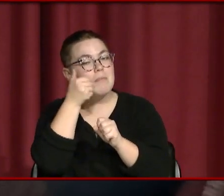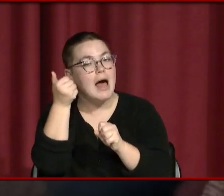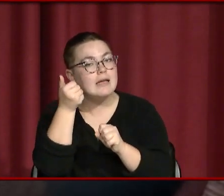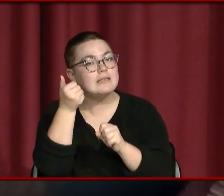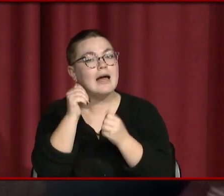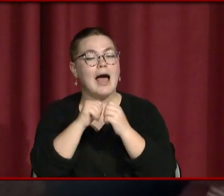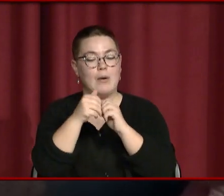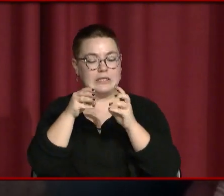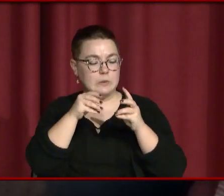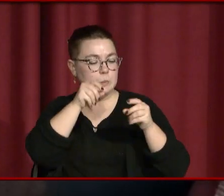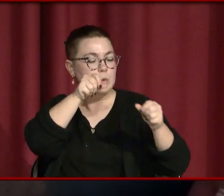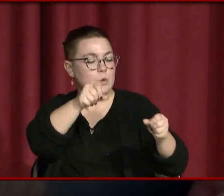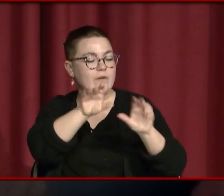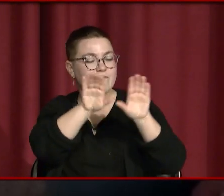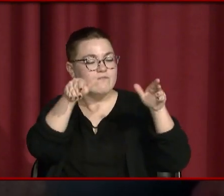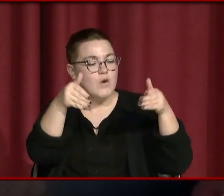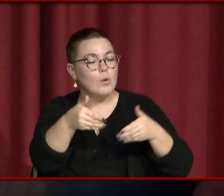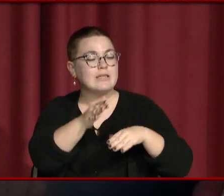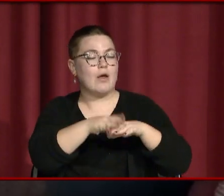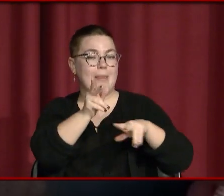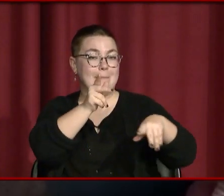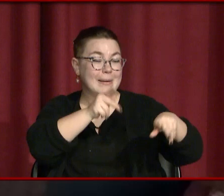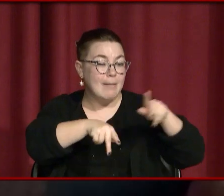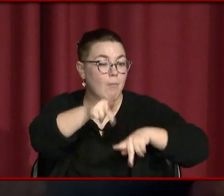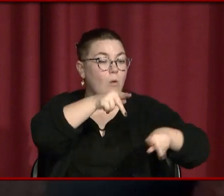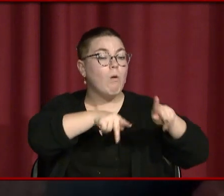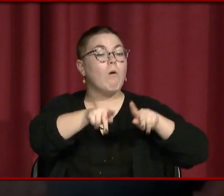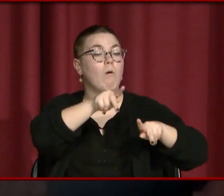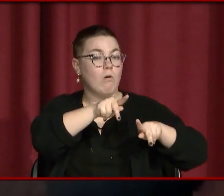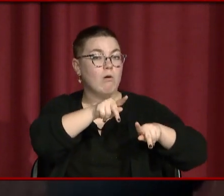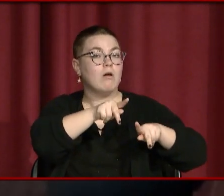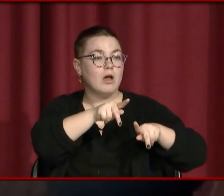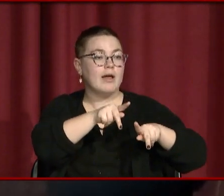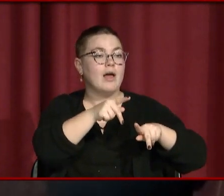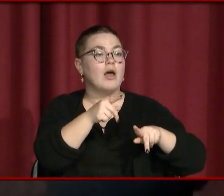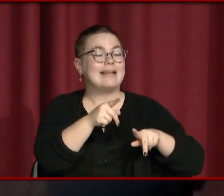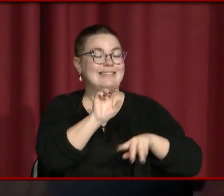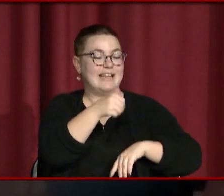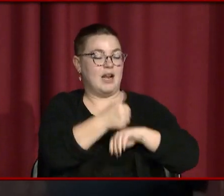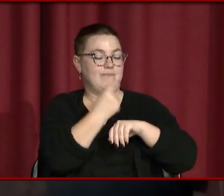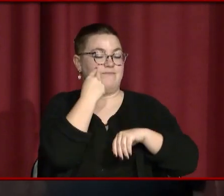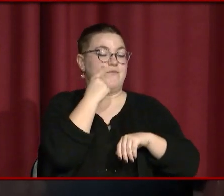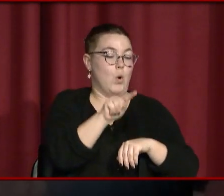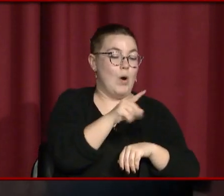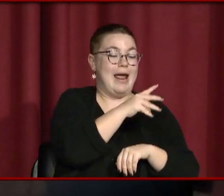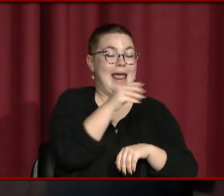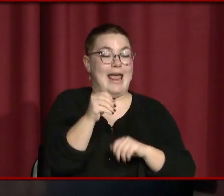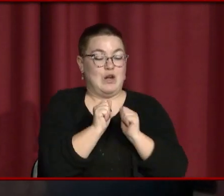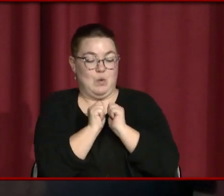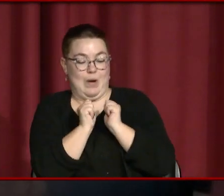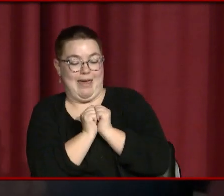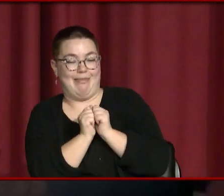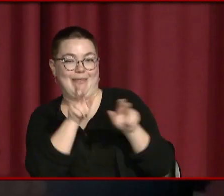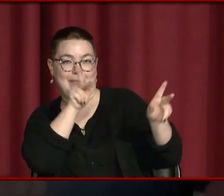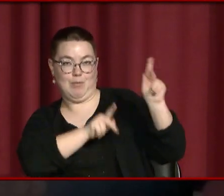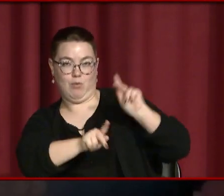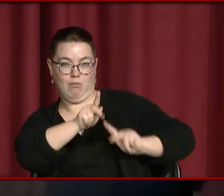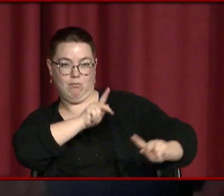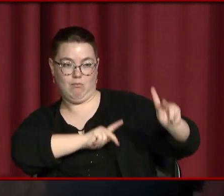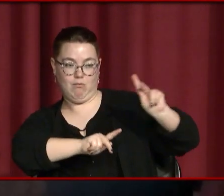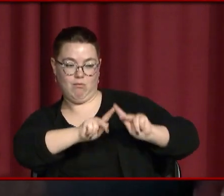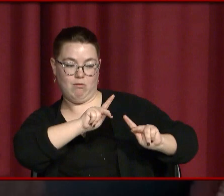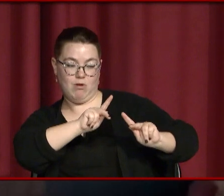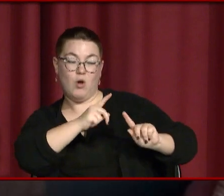is people-centric, that it is really driven for and by the people of Ohio. So one of the pieces is that the